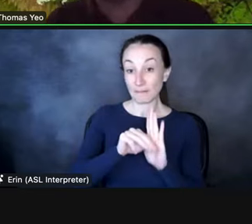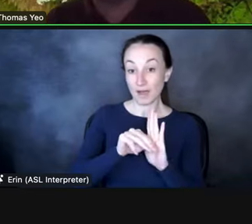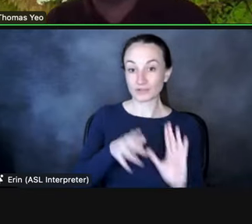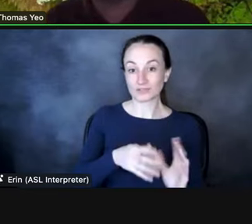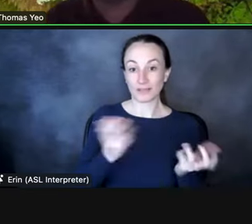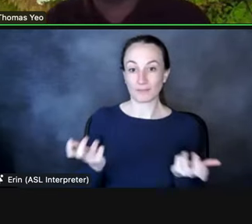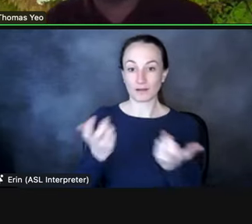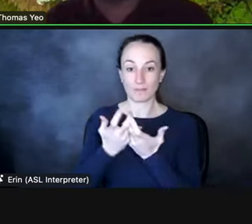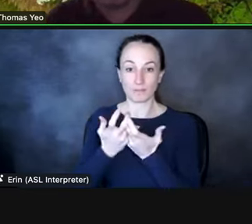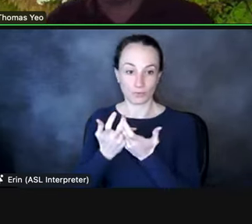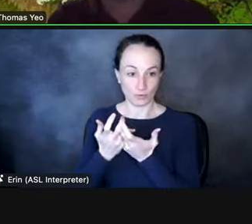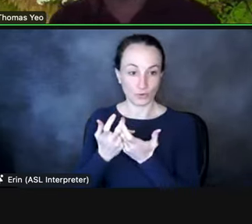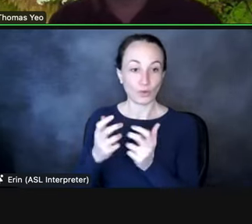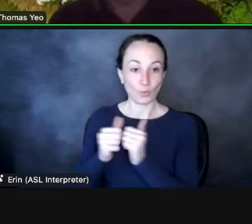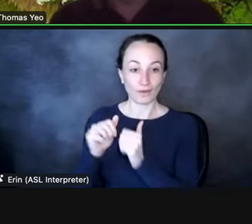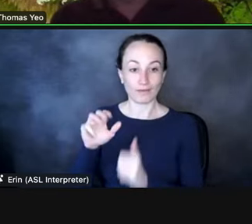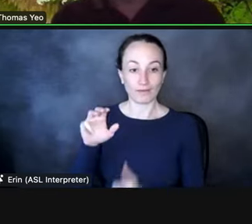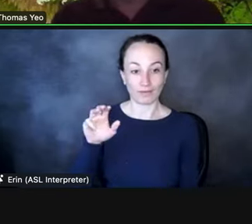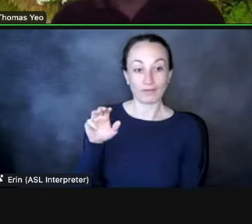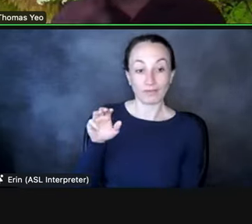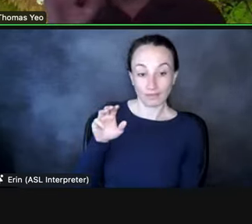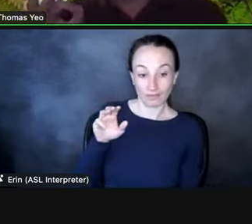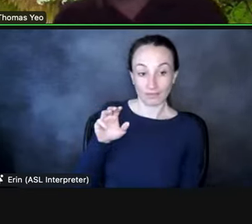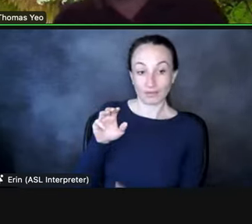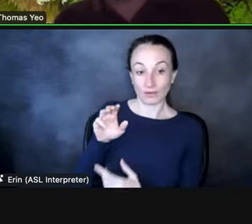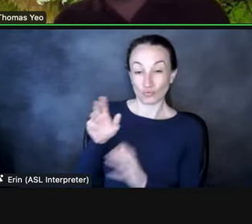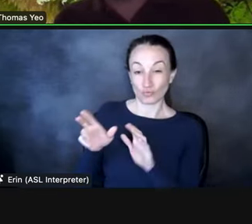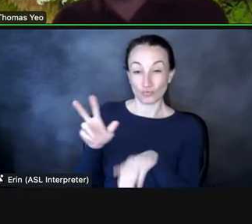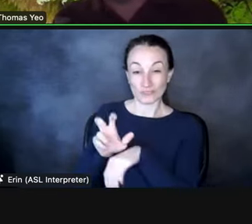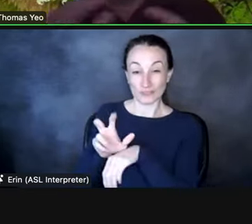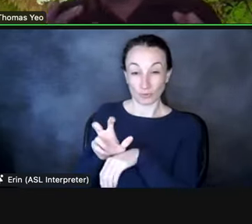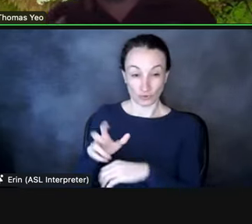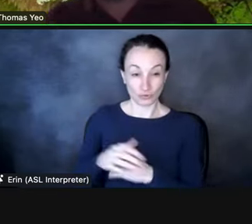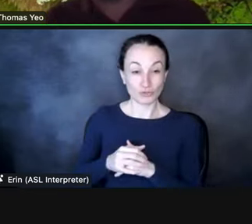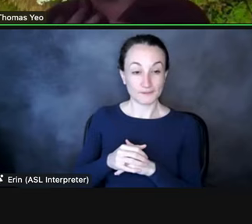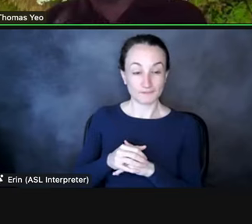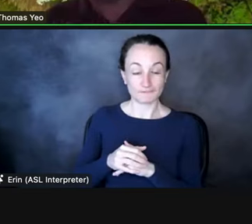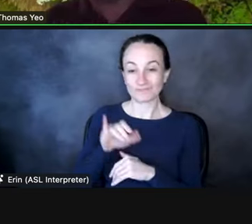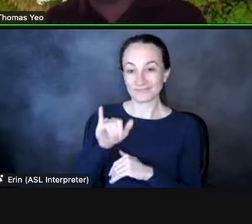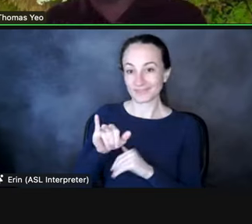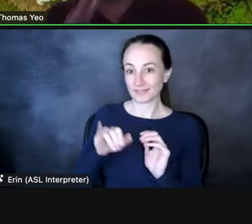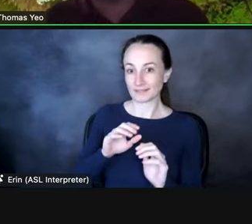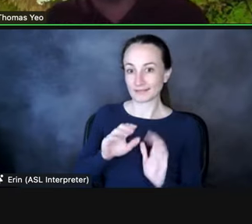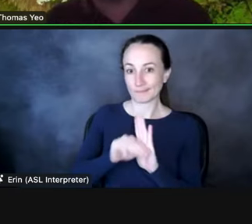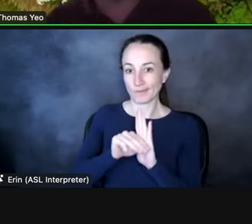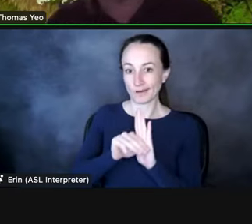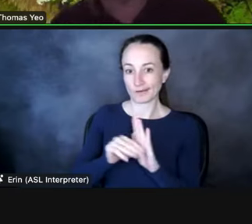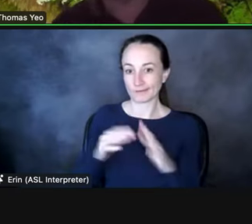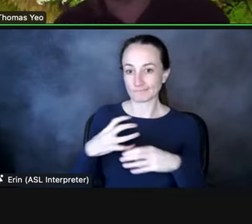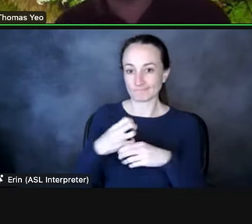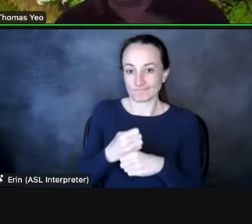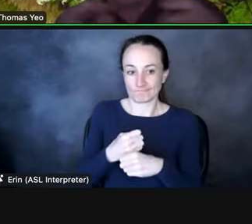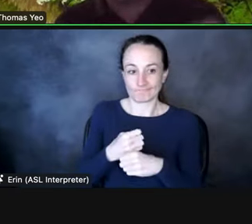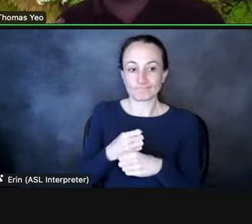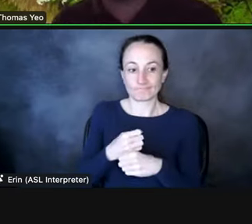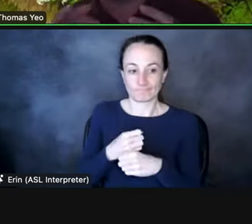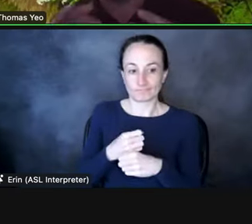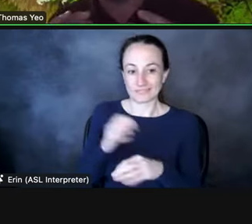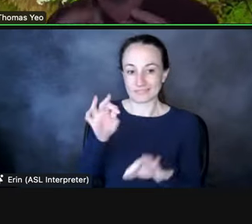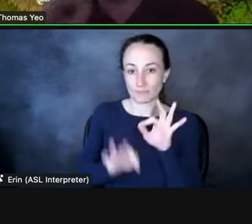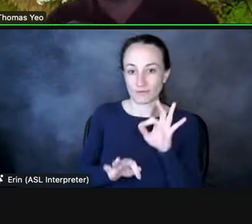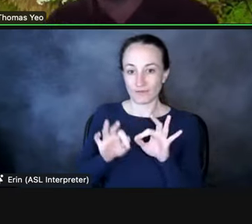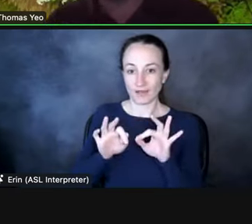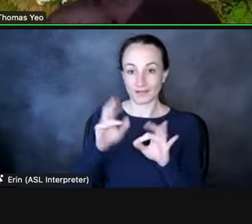MPAR, NMDA, and GABA receptors. Neuromass model simplify these detailed spiking neuronal networks by capturing